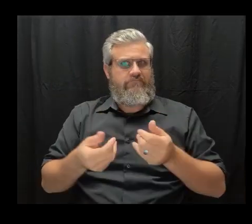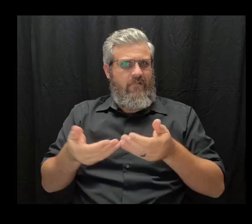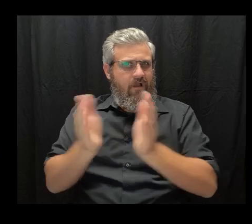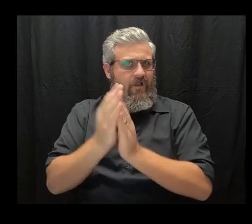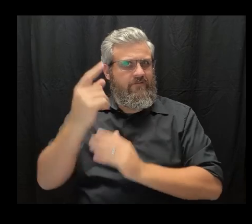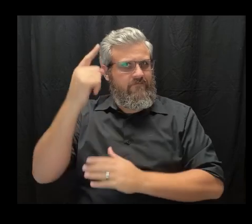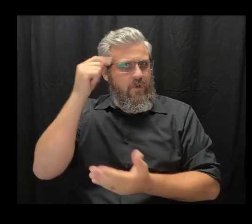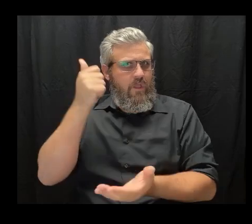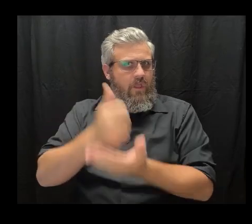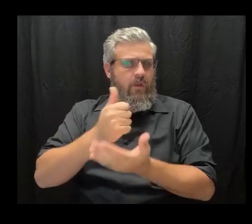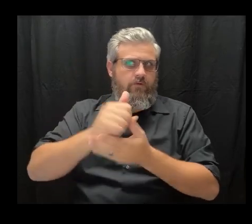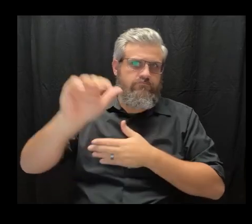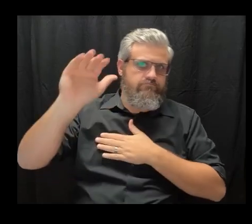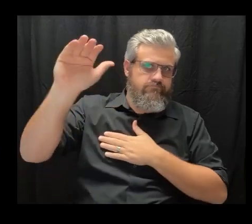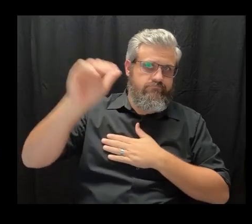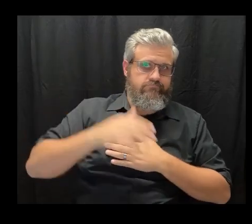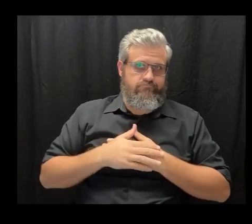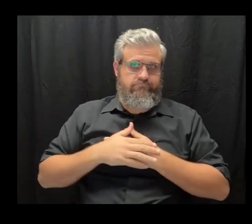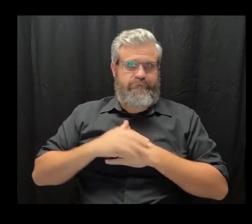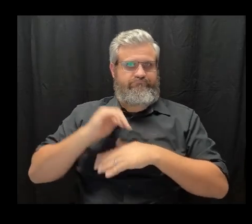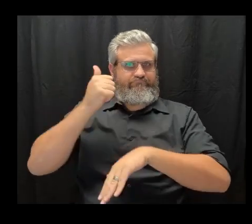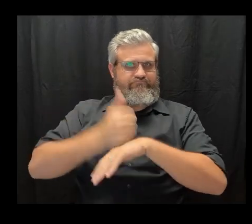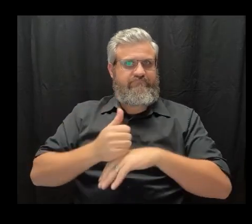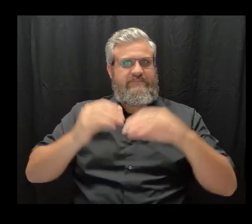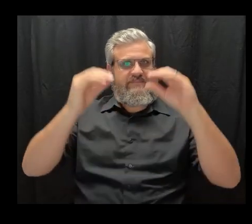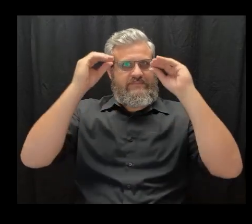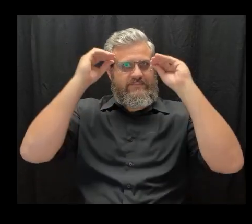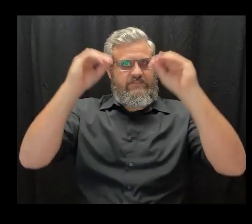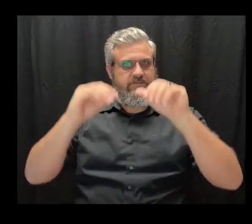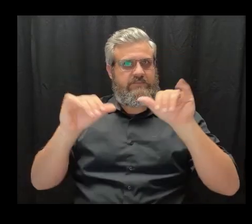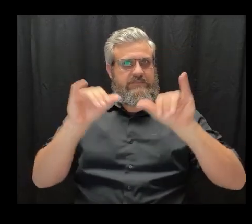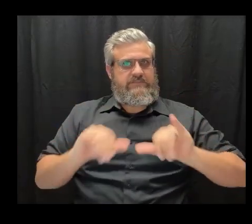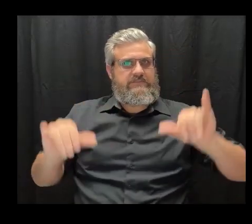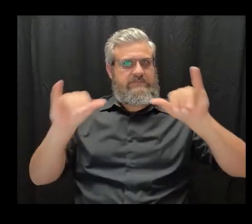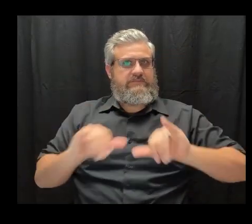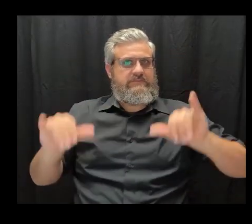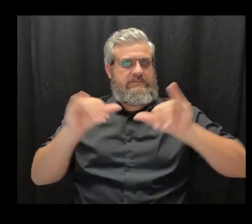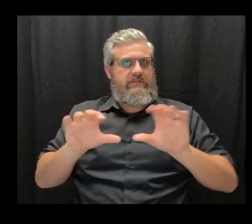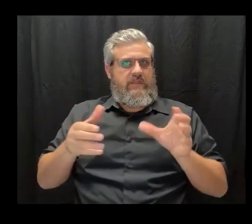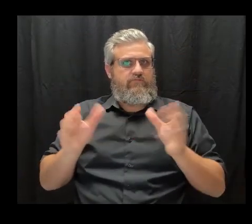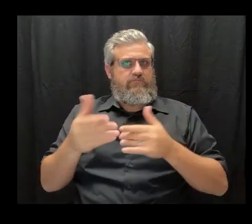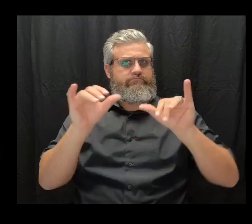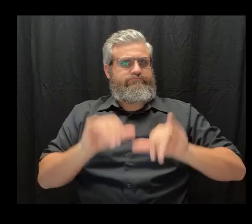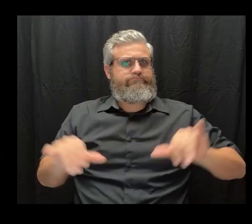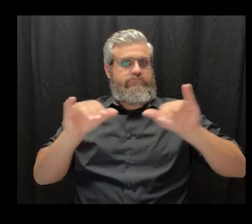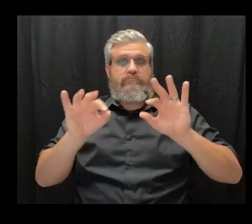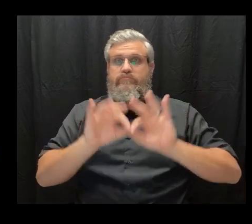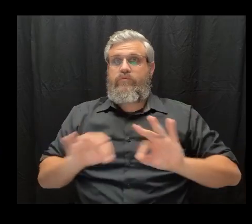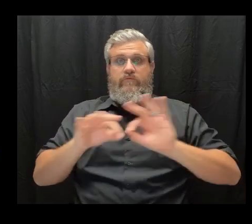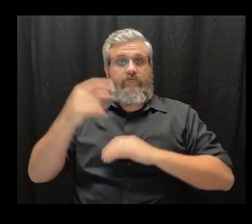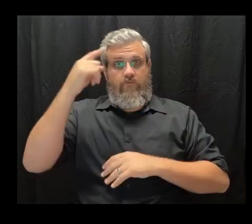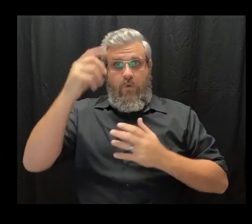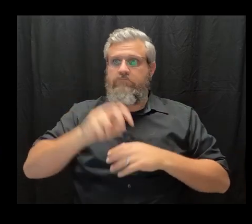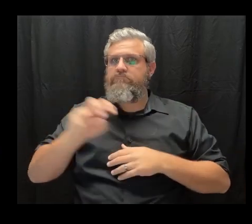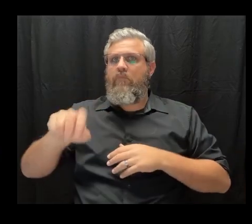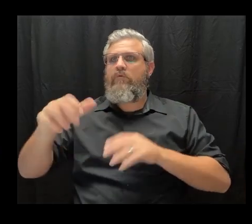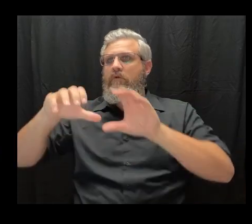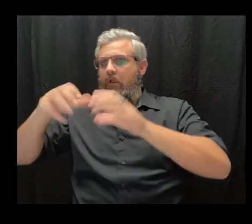Establishing and teaching consistent classroom routines for key activities, such as transitions, arrivals, and